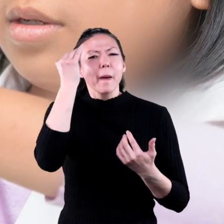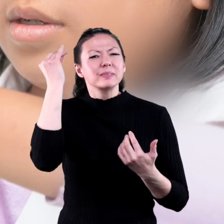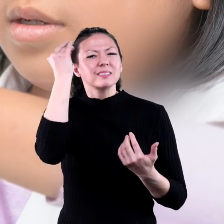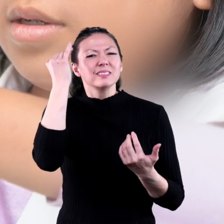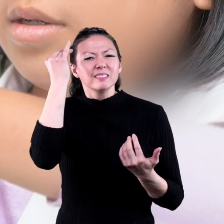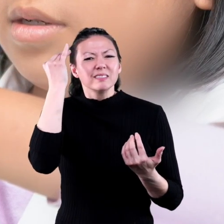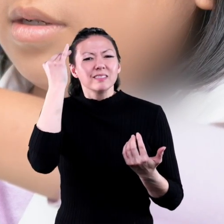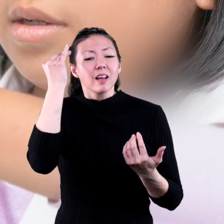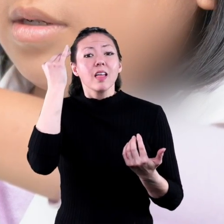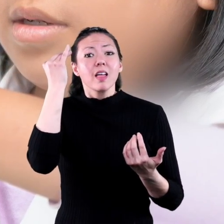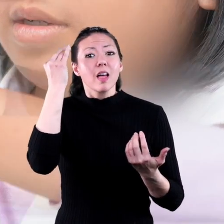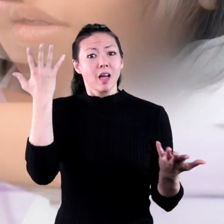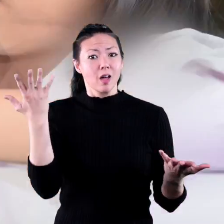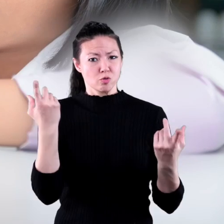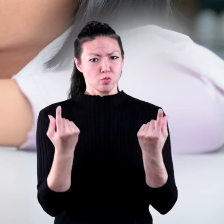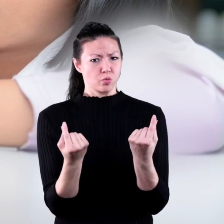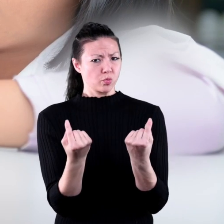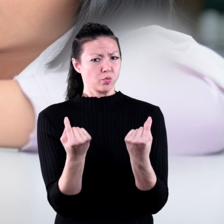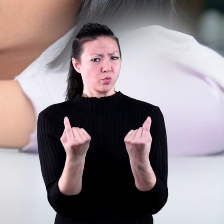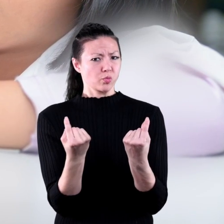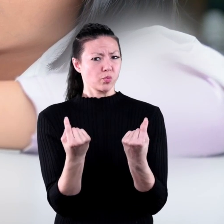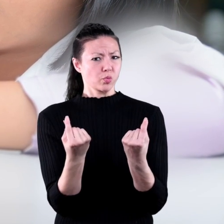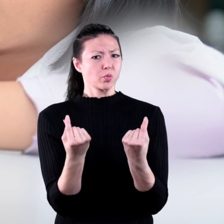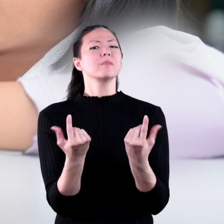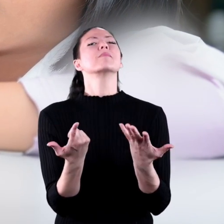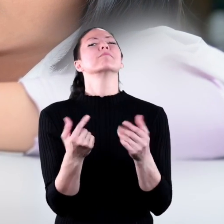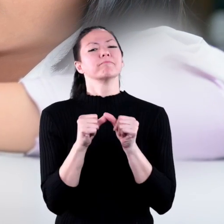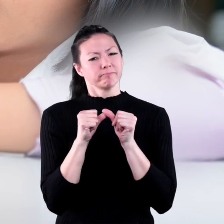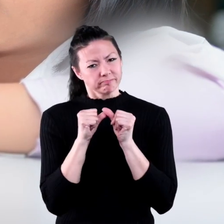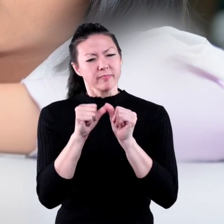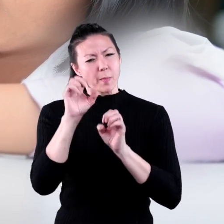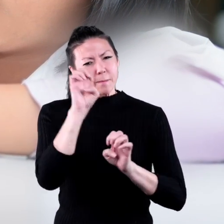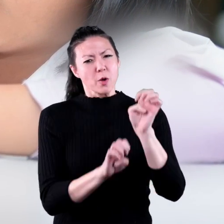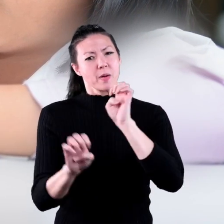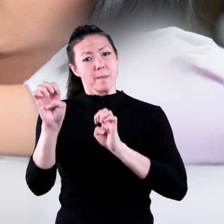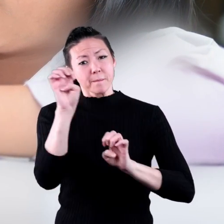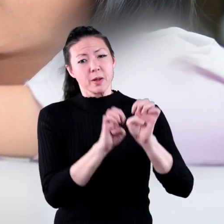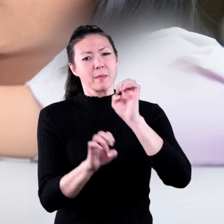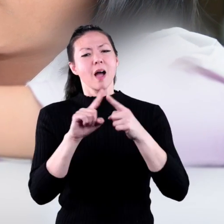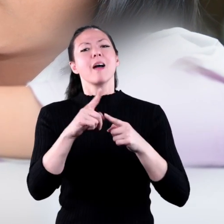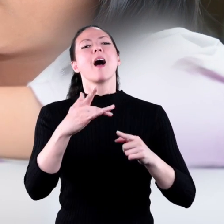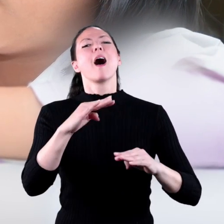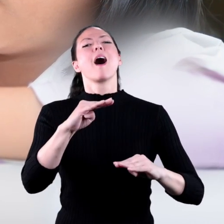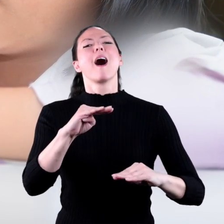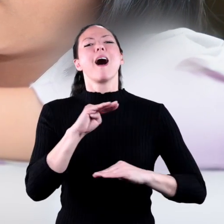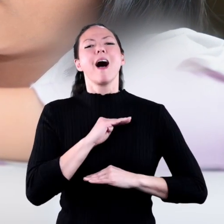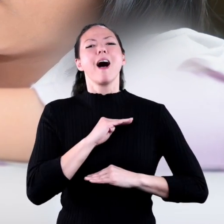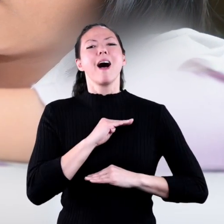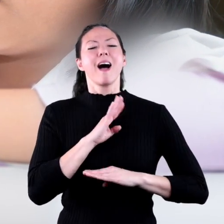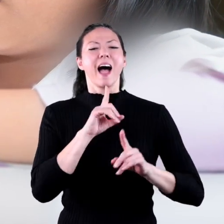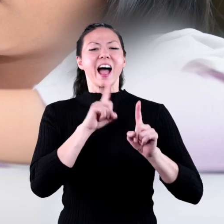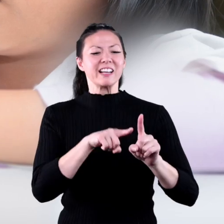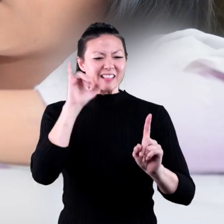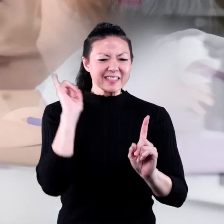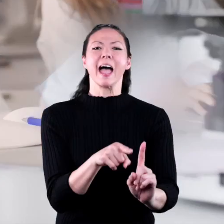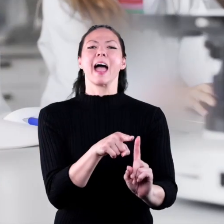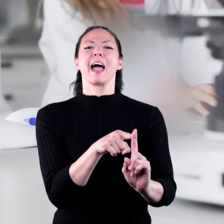In that case, you will need to conduct further experiments until you get a satisfactory answer,